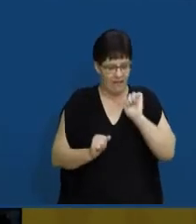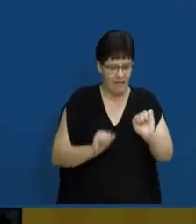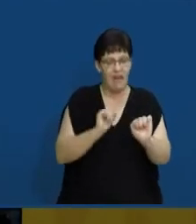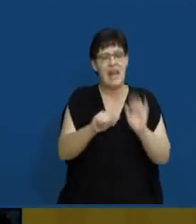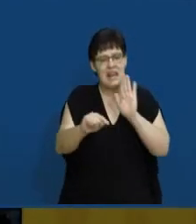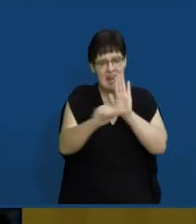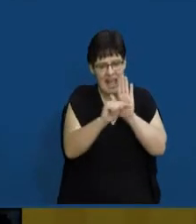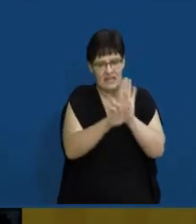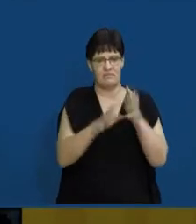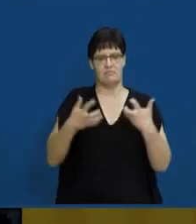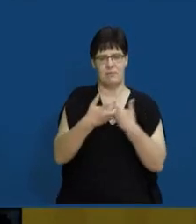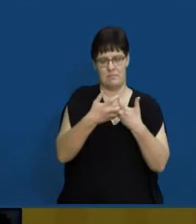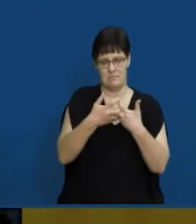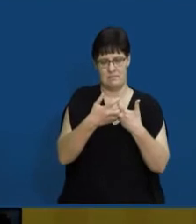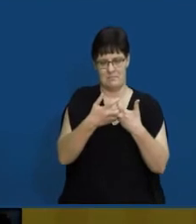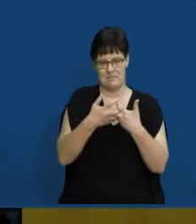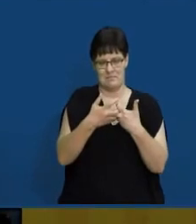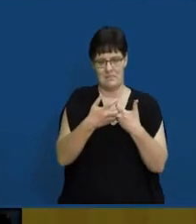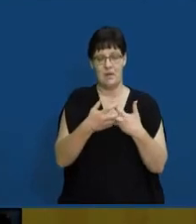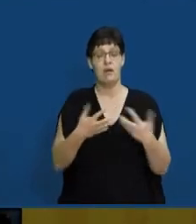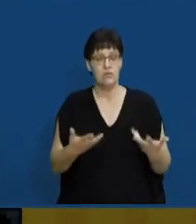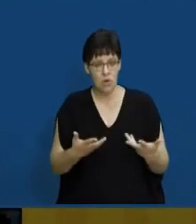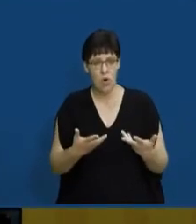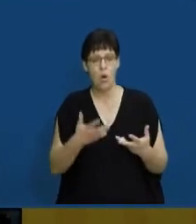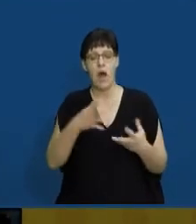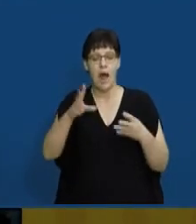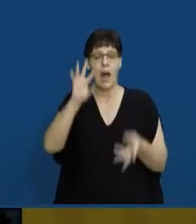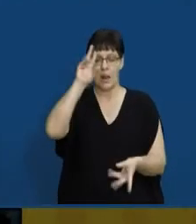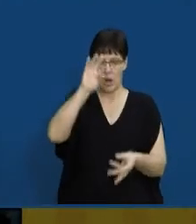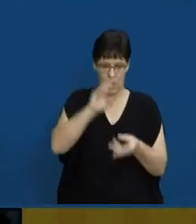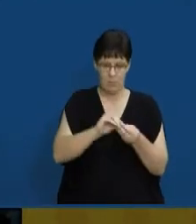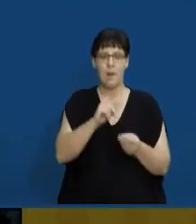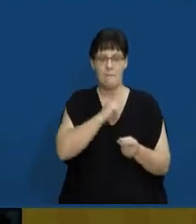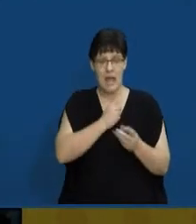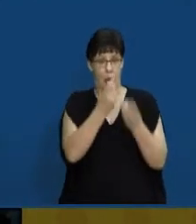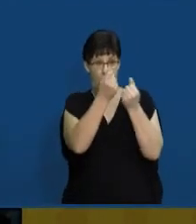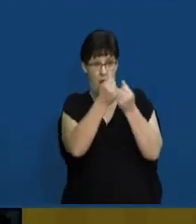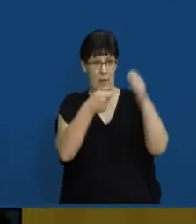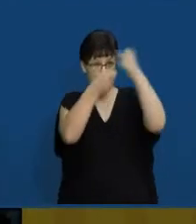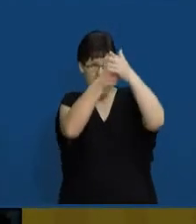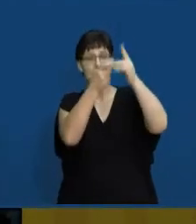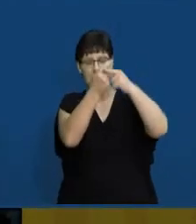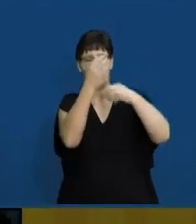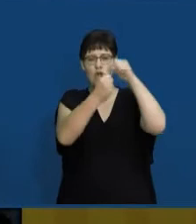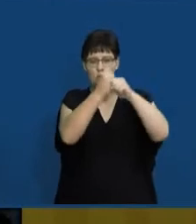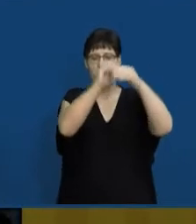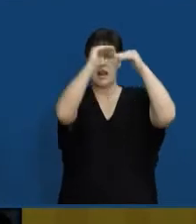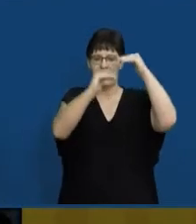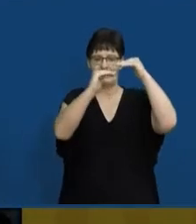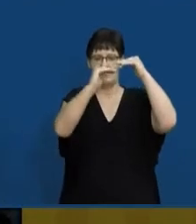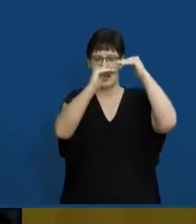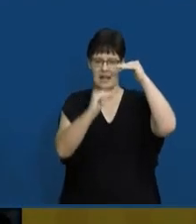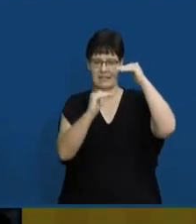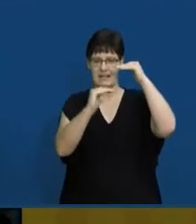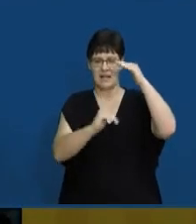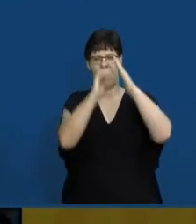negative component. In other words, the accumulated depreciation on that particular asset. Now, let